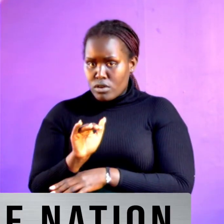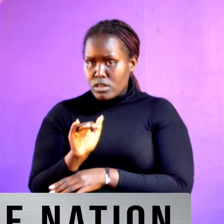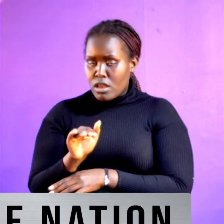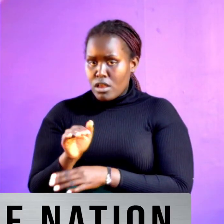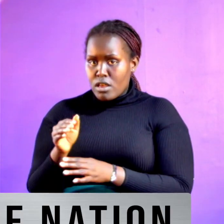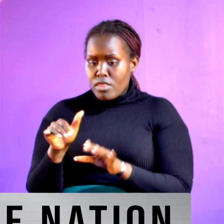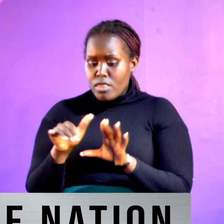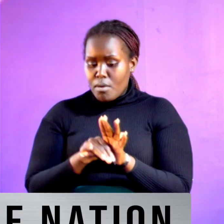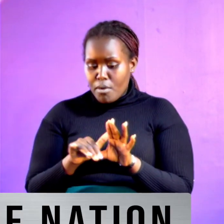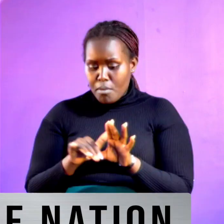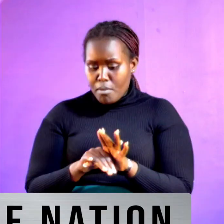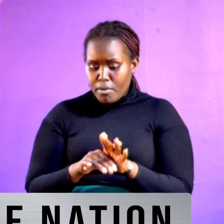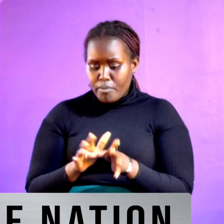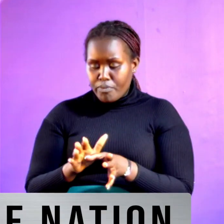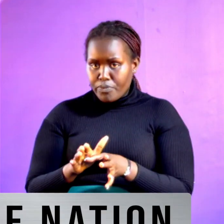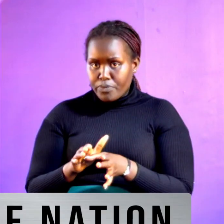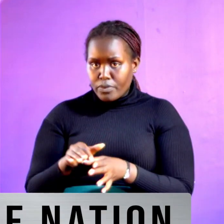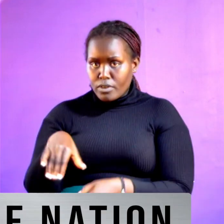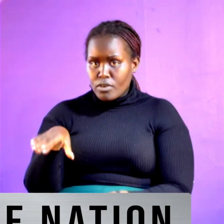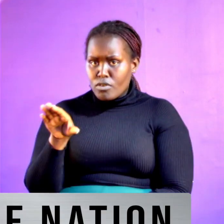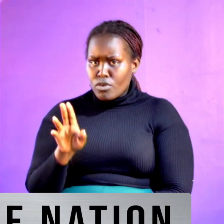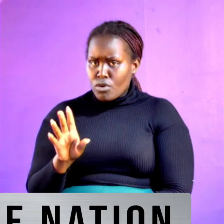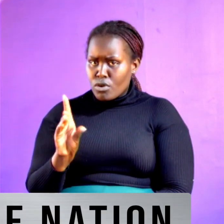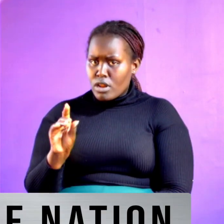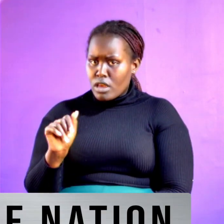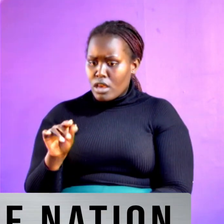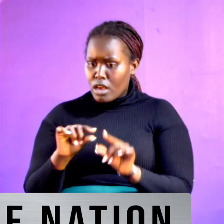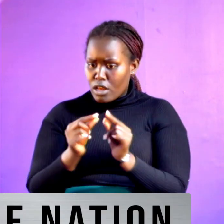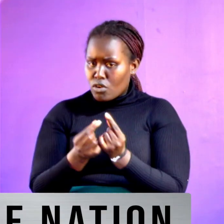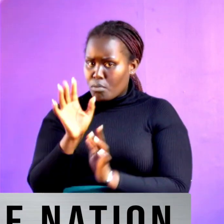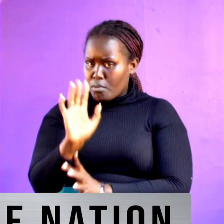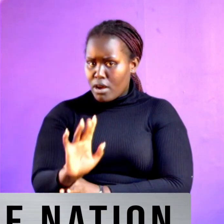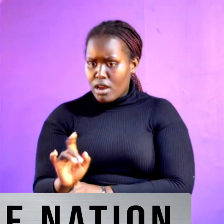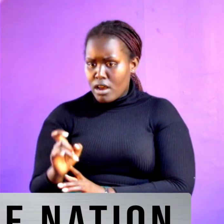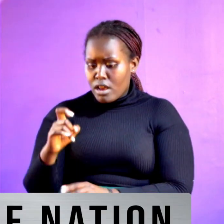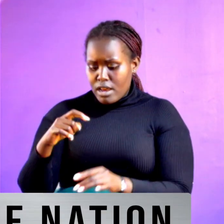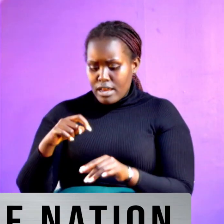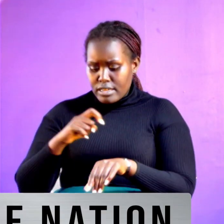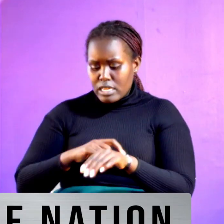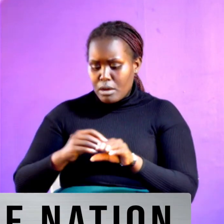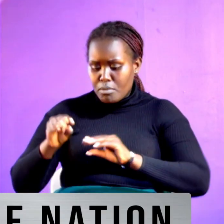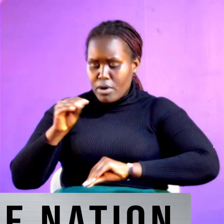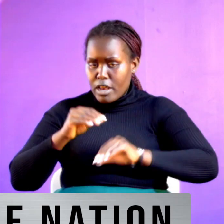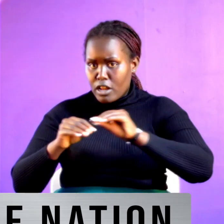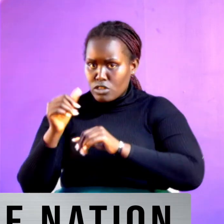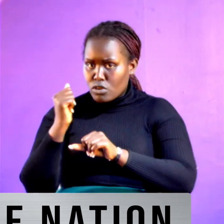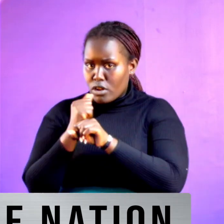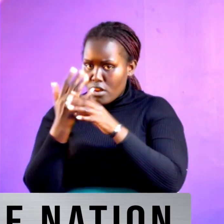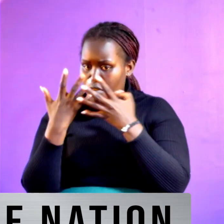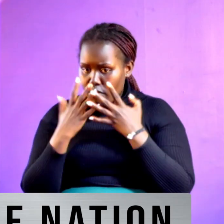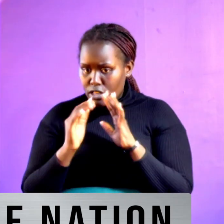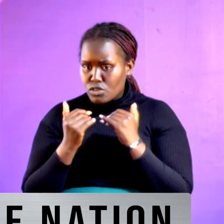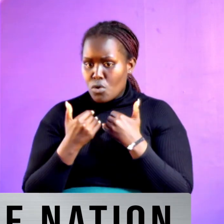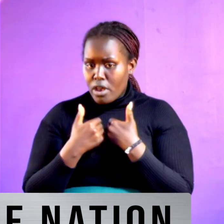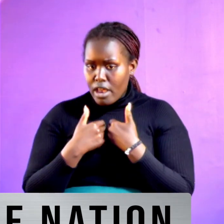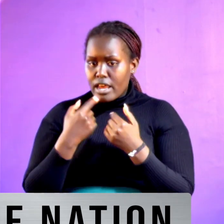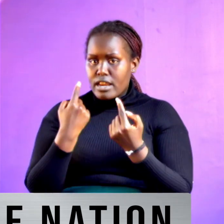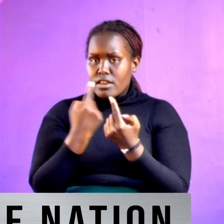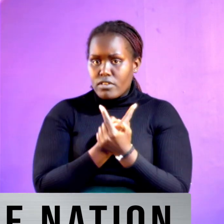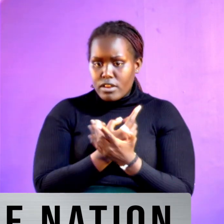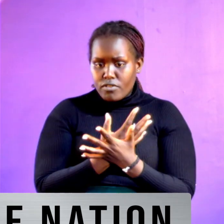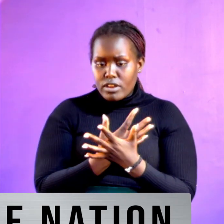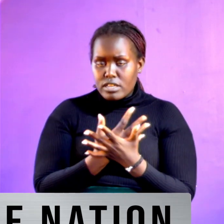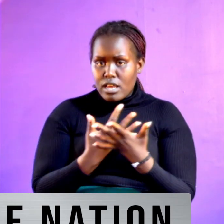amongst your group? I think when the elections were done, there were different factions. But as we